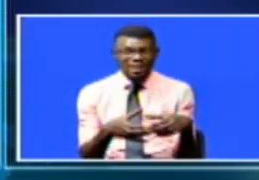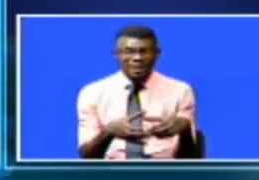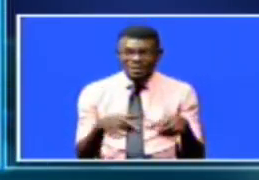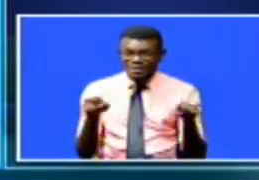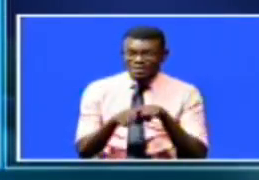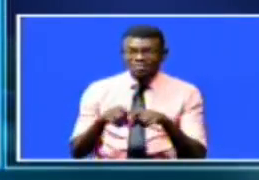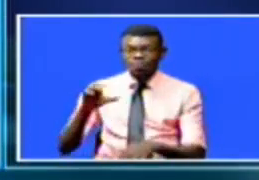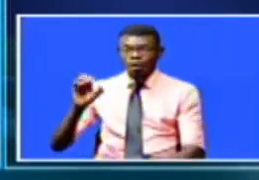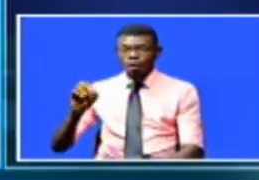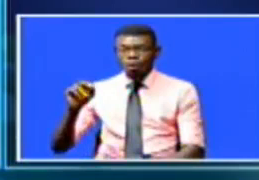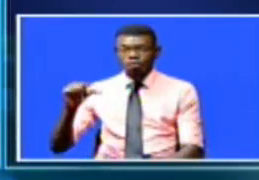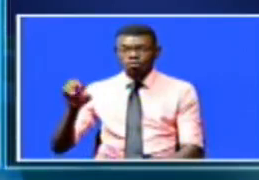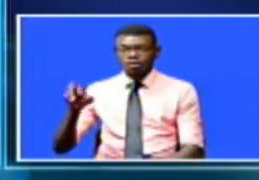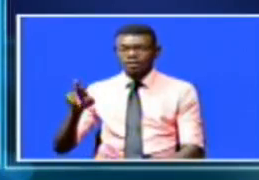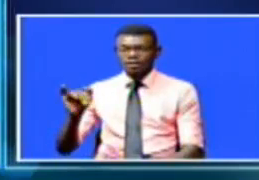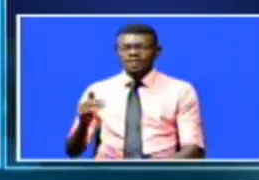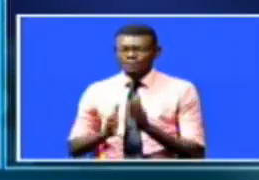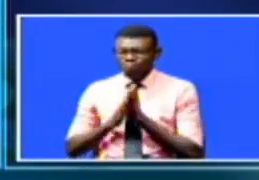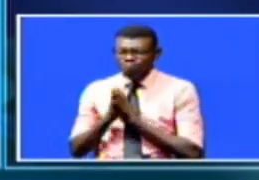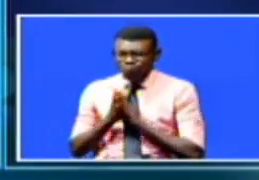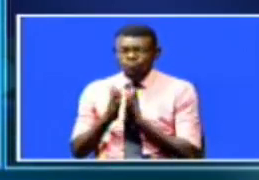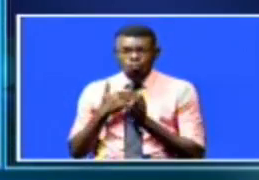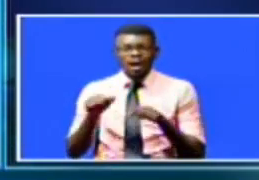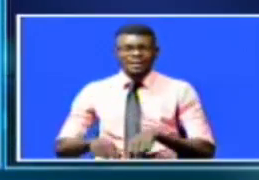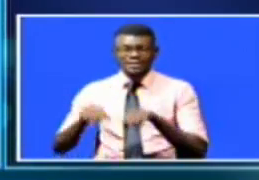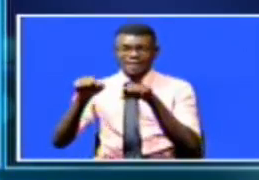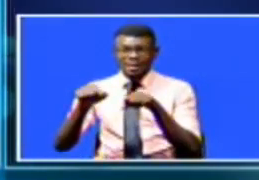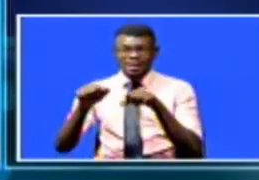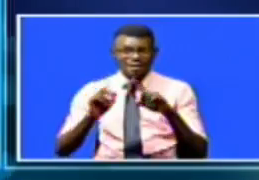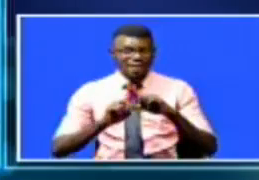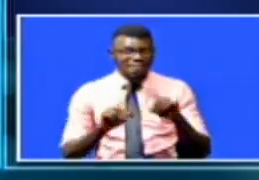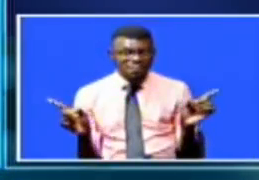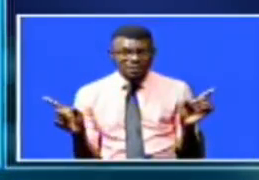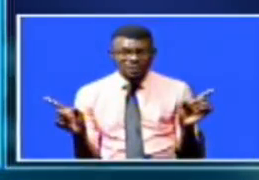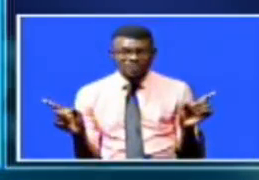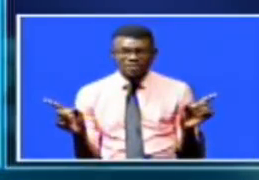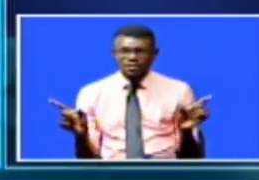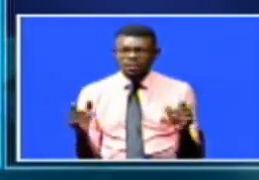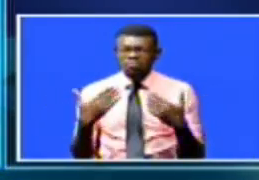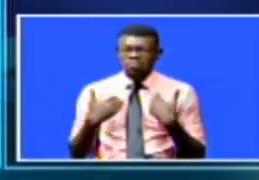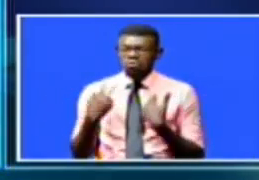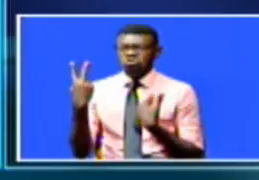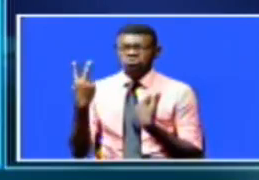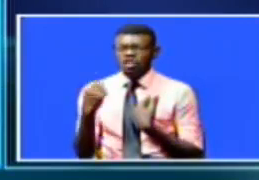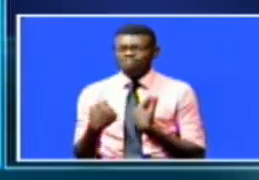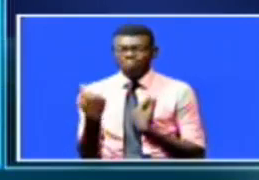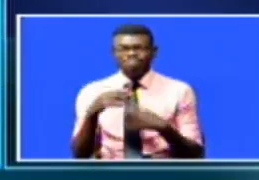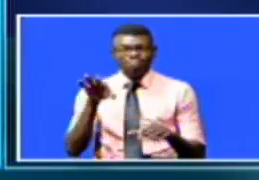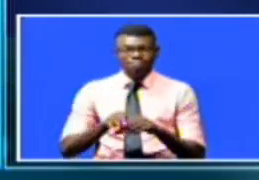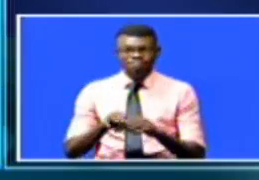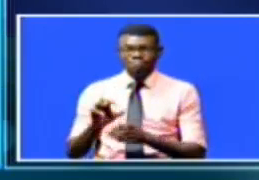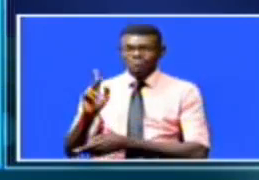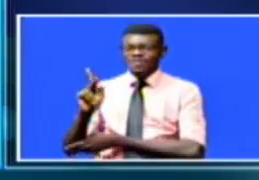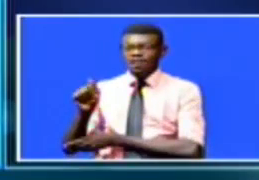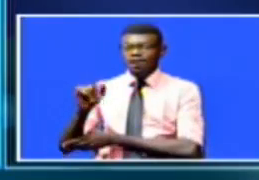Senator Ongeri wanted to become the chairperson. But then he ended up getting, I think, 2 votes, and Senator Kajwang got